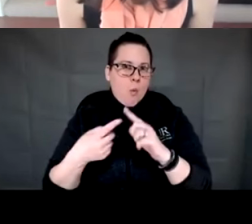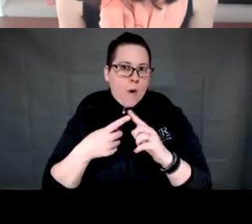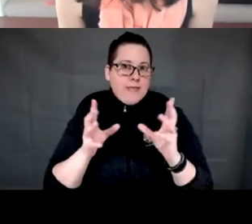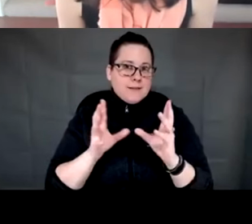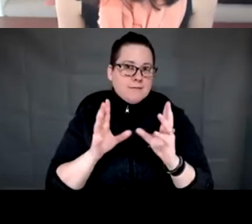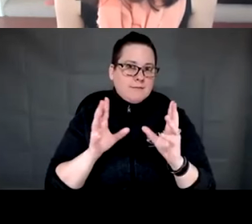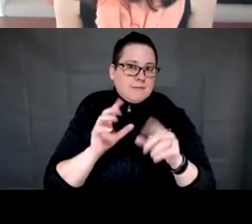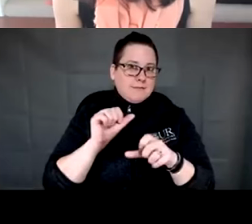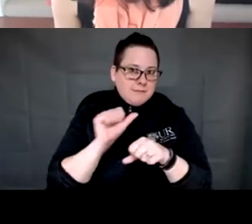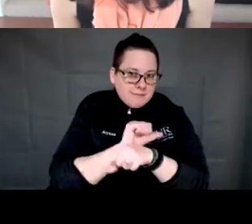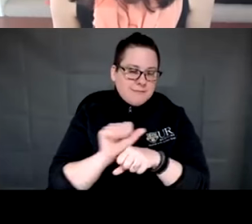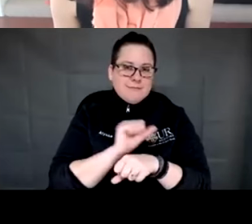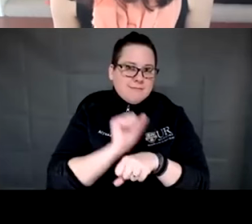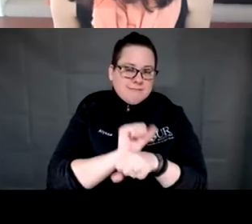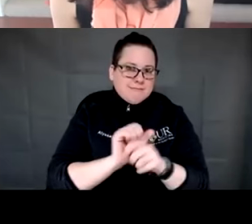idea.